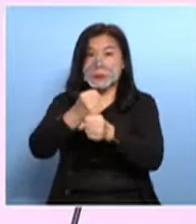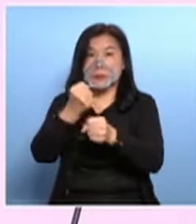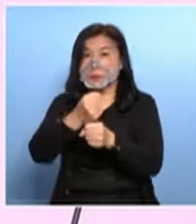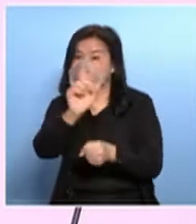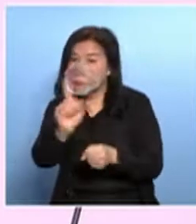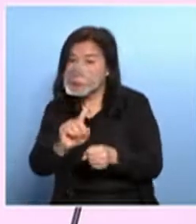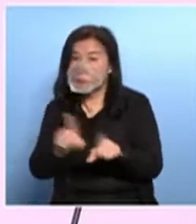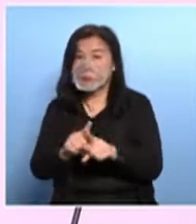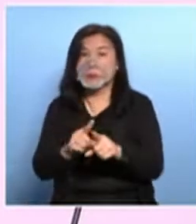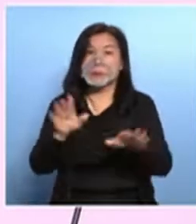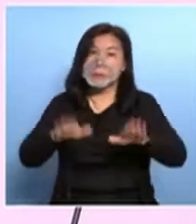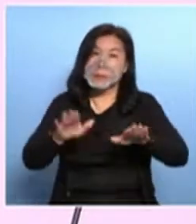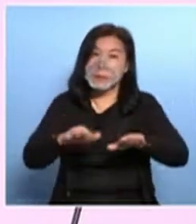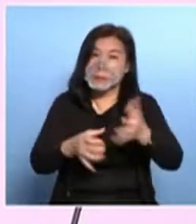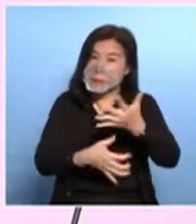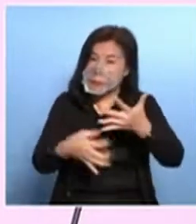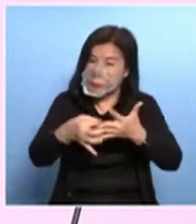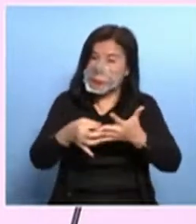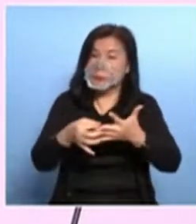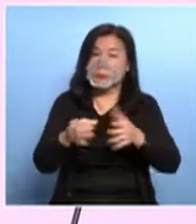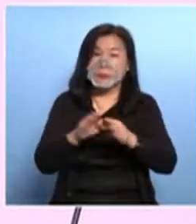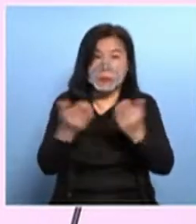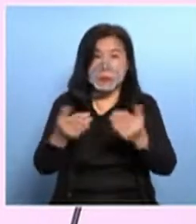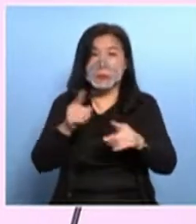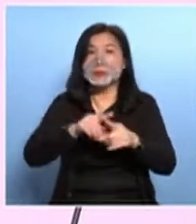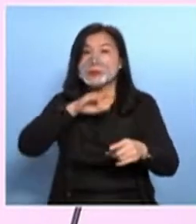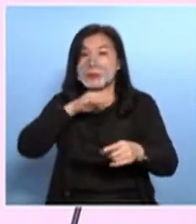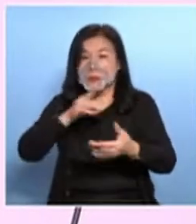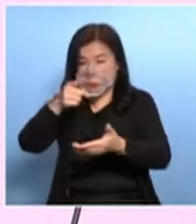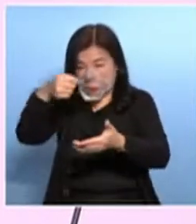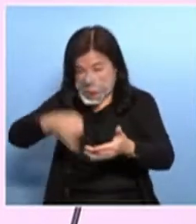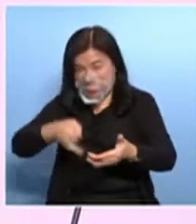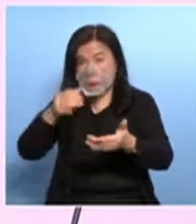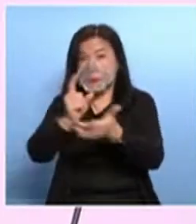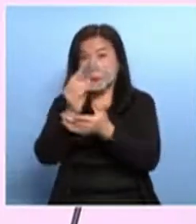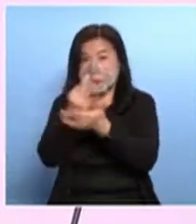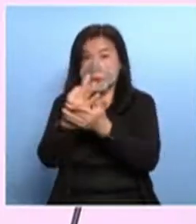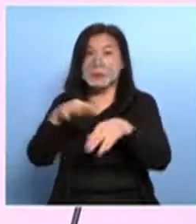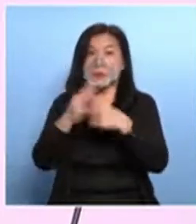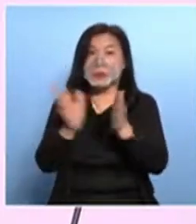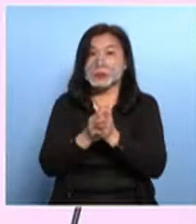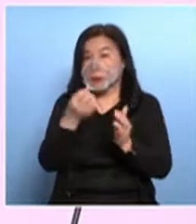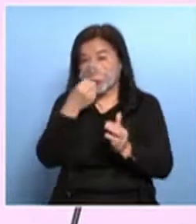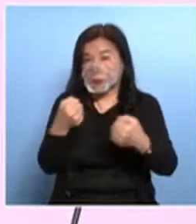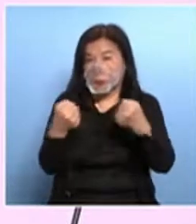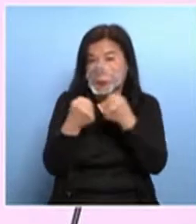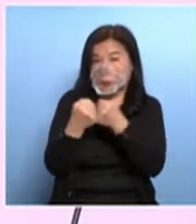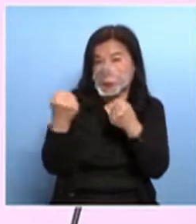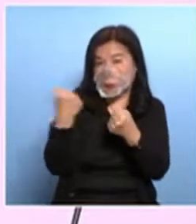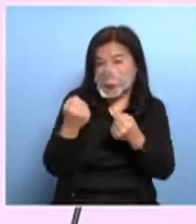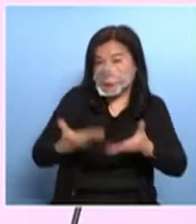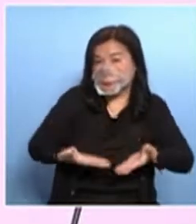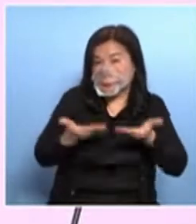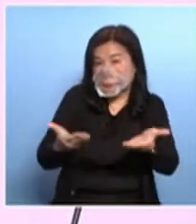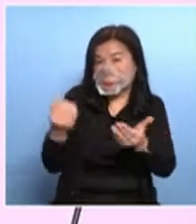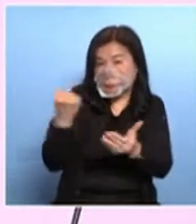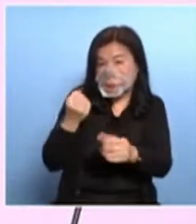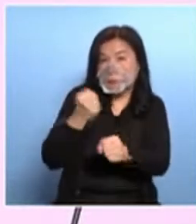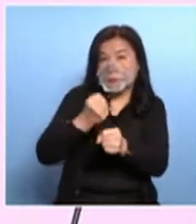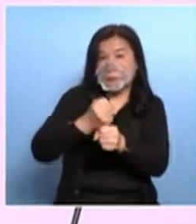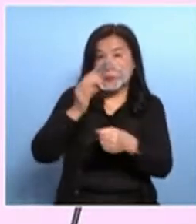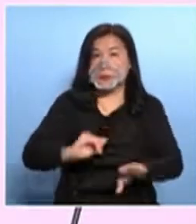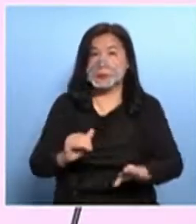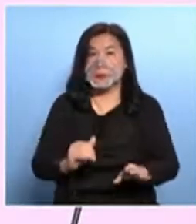been committed to nurturing emerging industries over the past few years. Among them, the ecosystem of the innovation and technology industry has